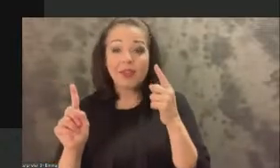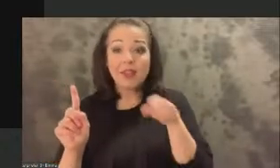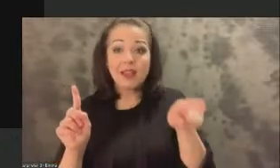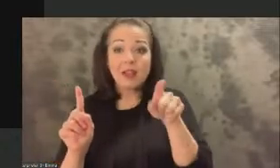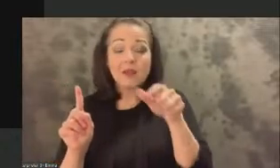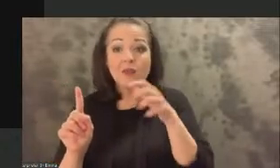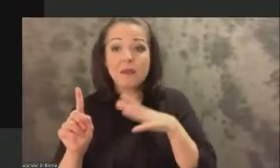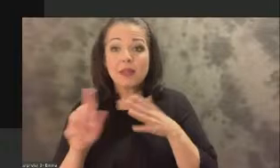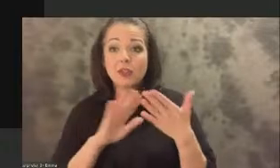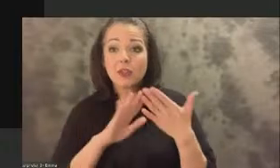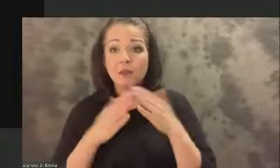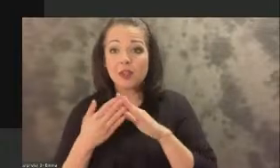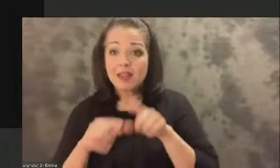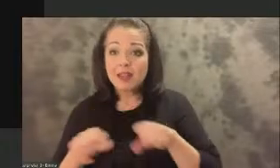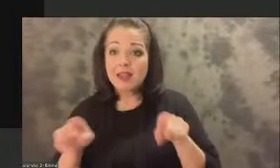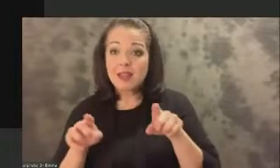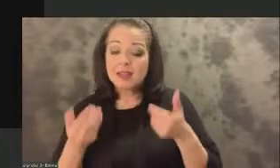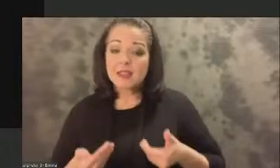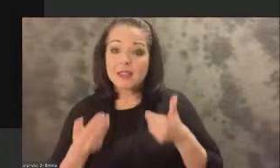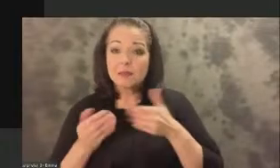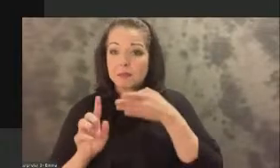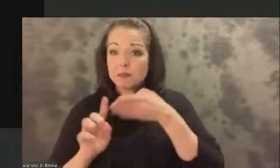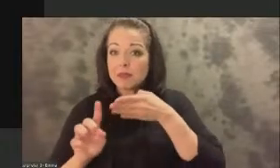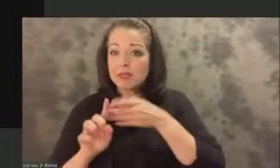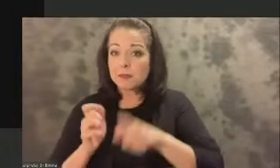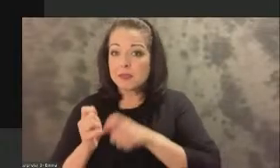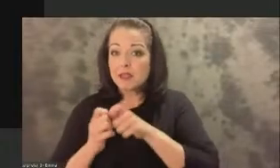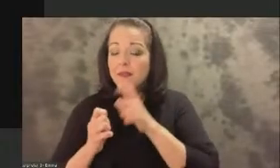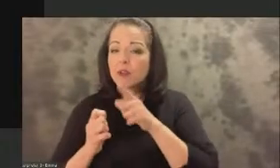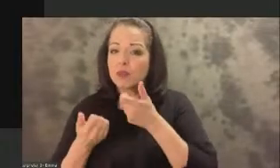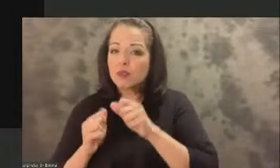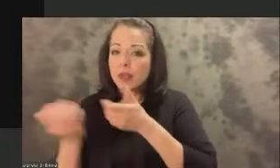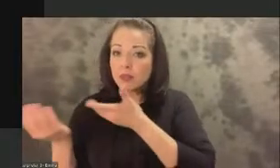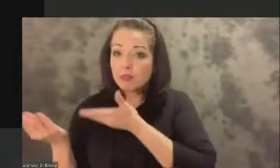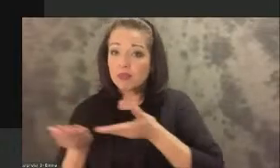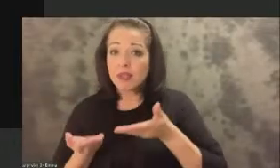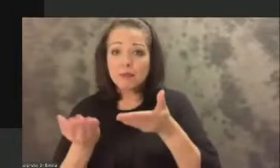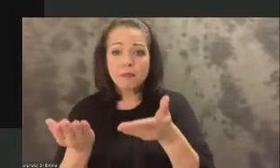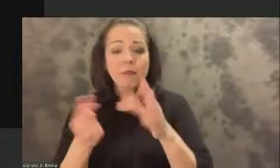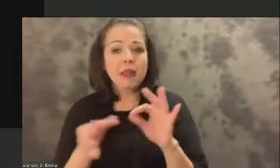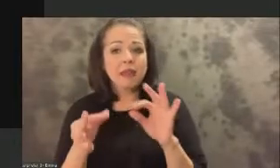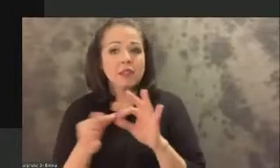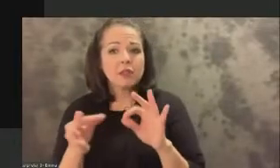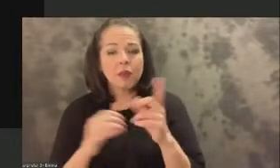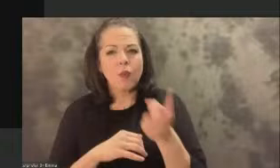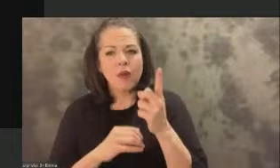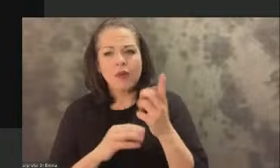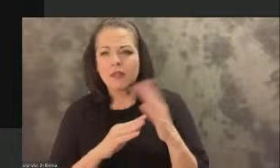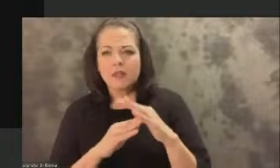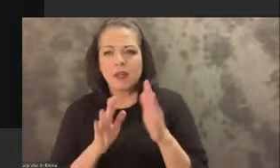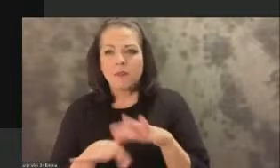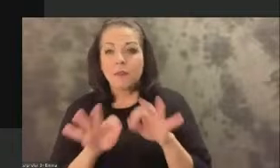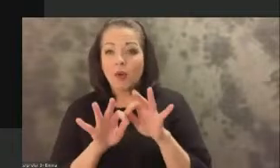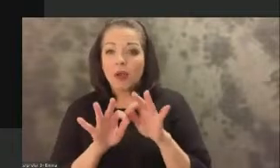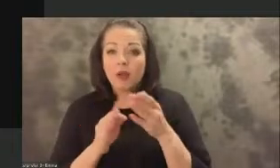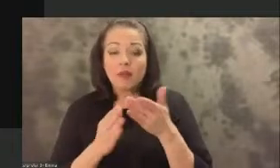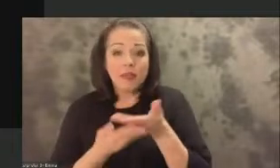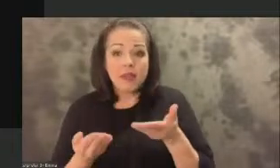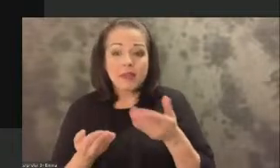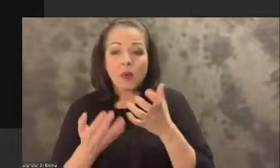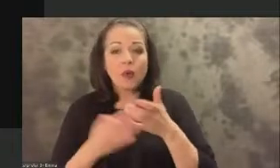American community and really trying to bring the message forward. But one of the most important things I wanted to speak